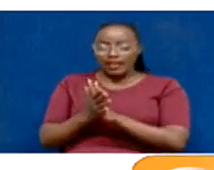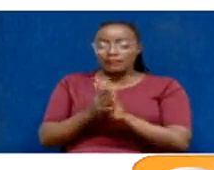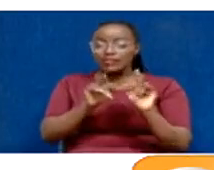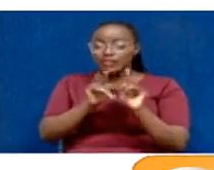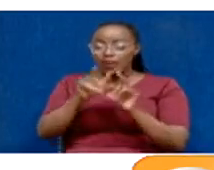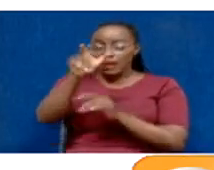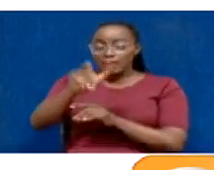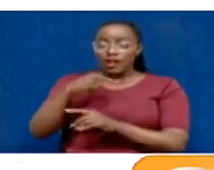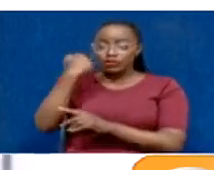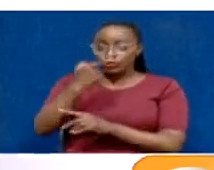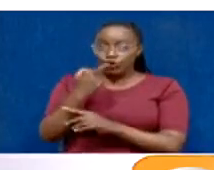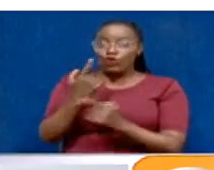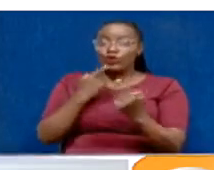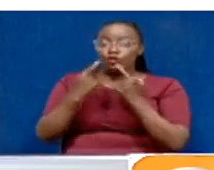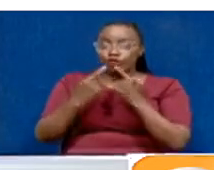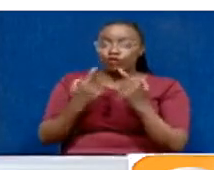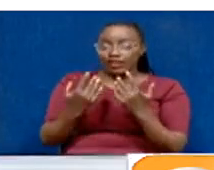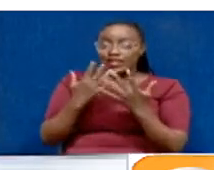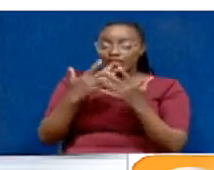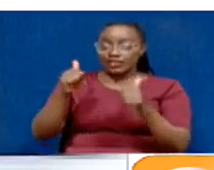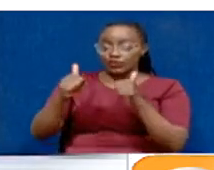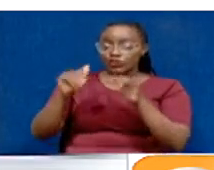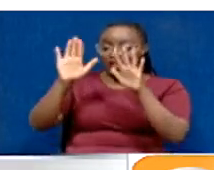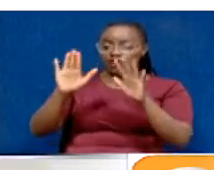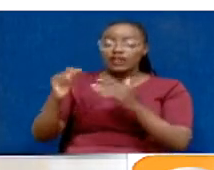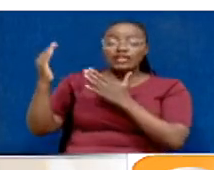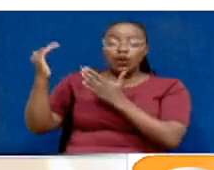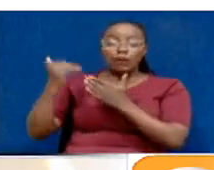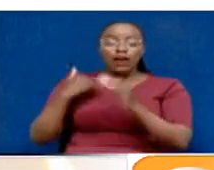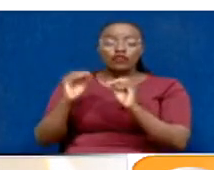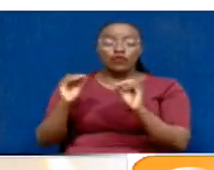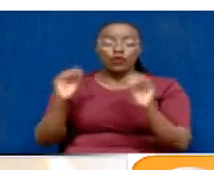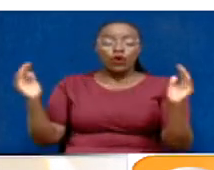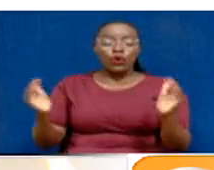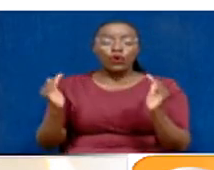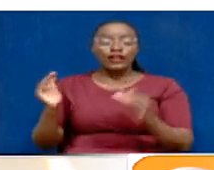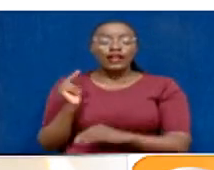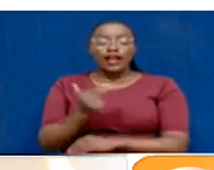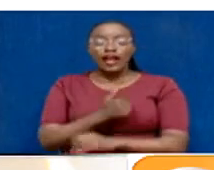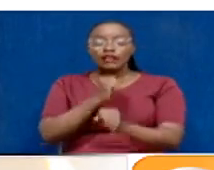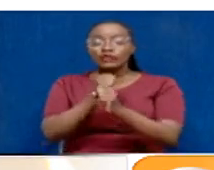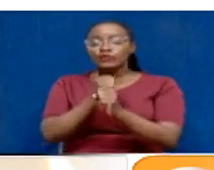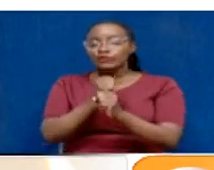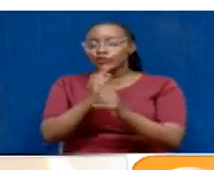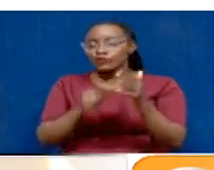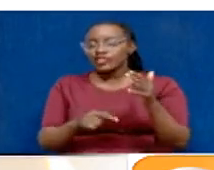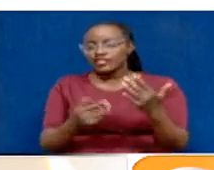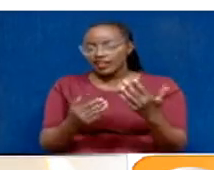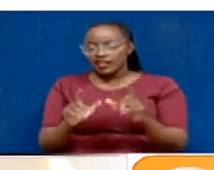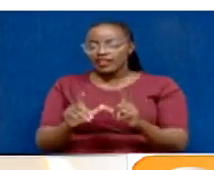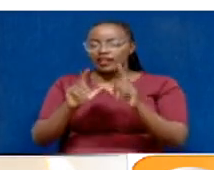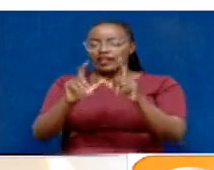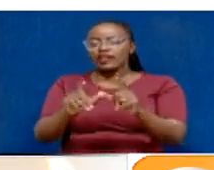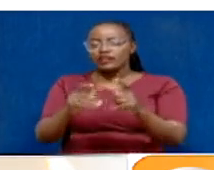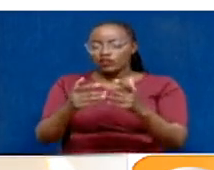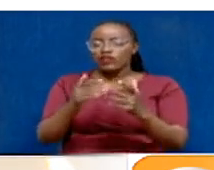reason. And when hope was down, he encouraged us all to exercise the gift